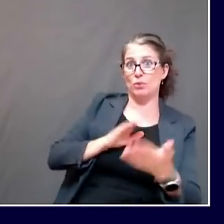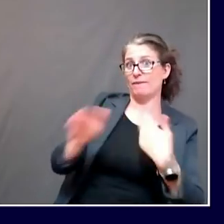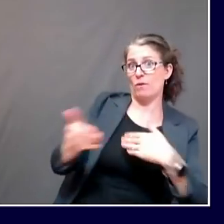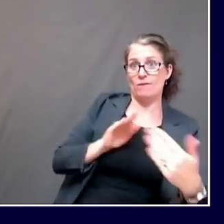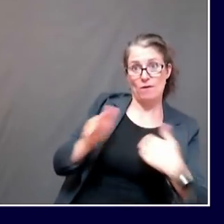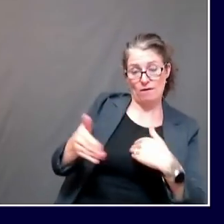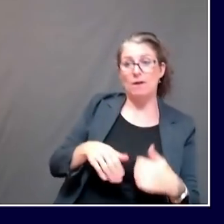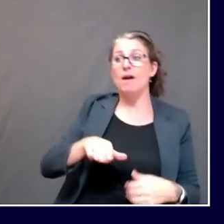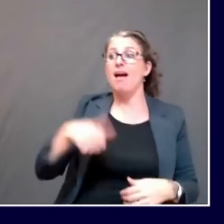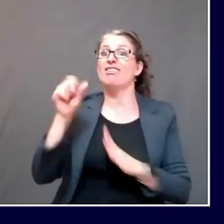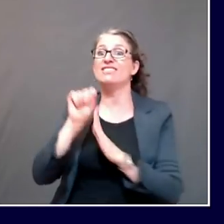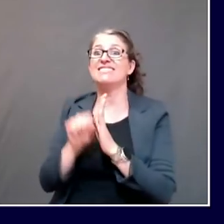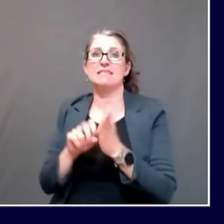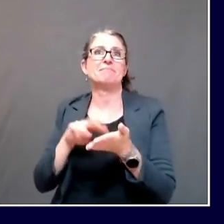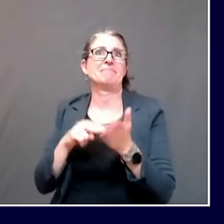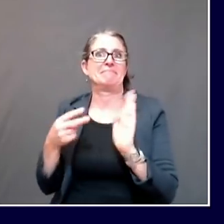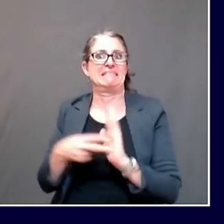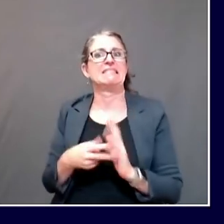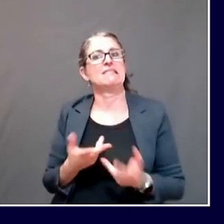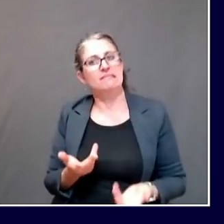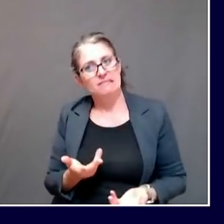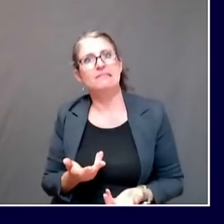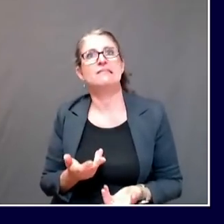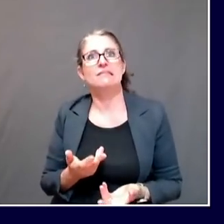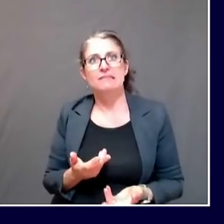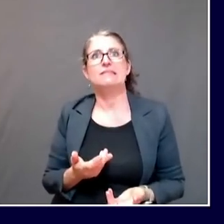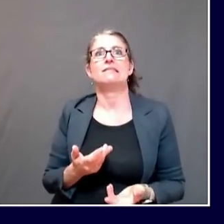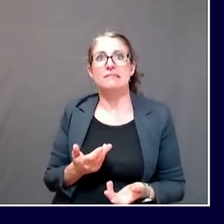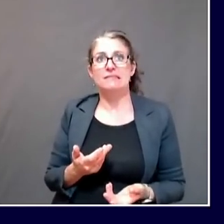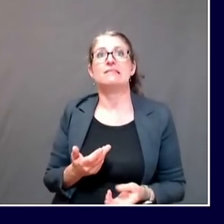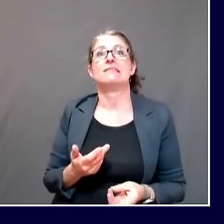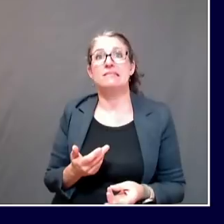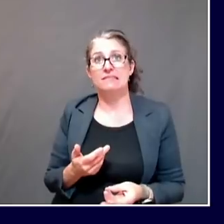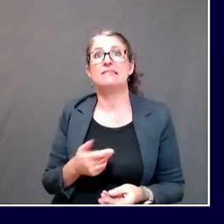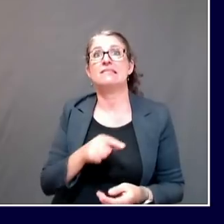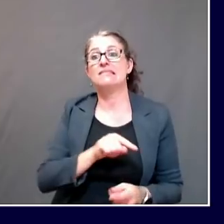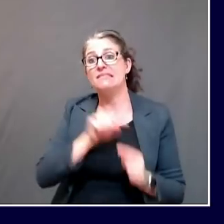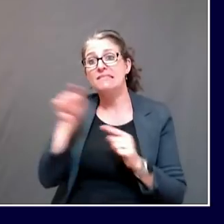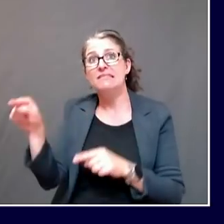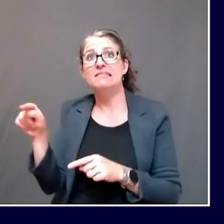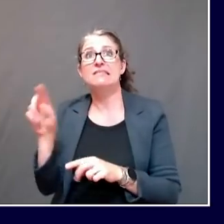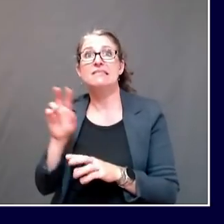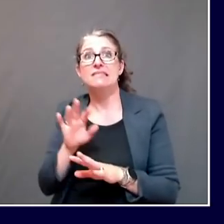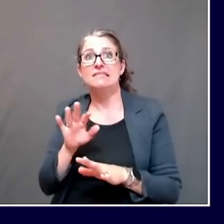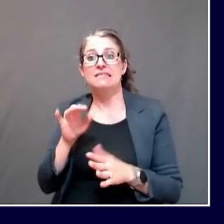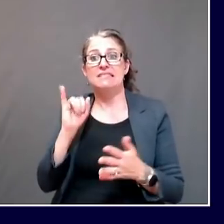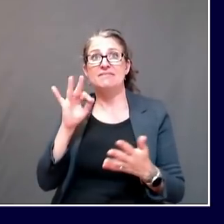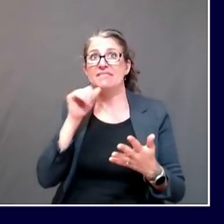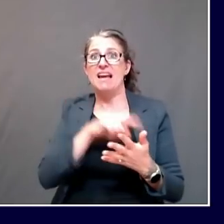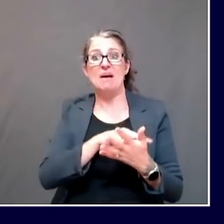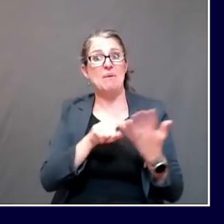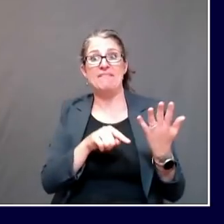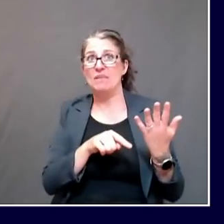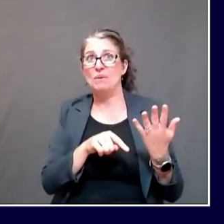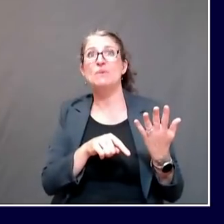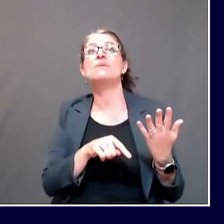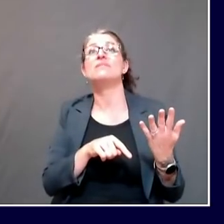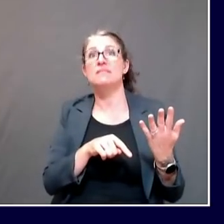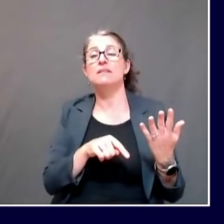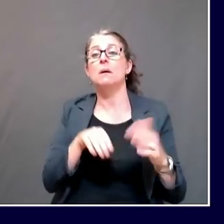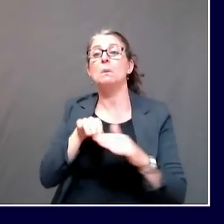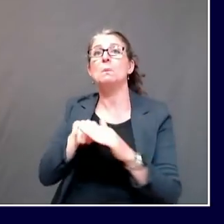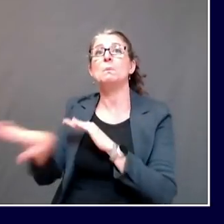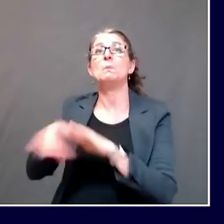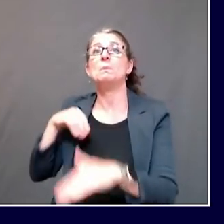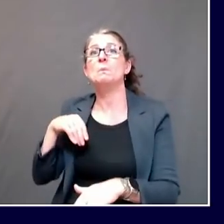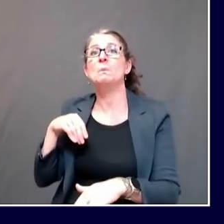those states for, as you said, a quick trip, you would still require a negative test or a quarantine upon arrival